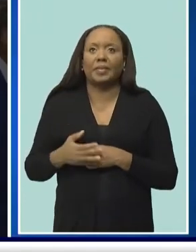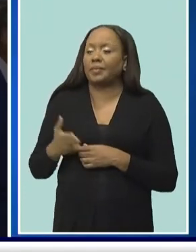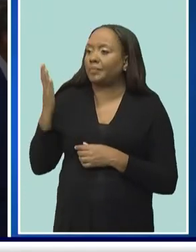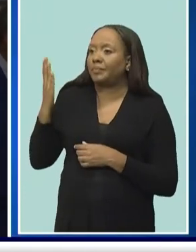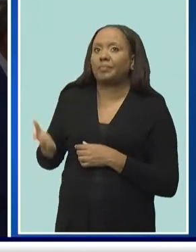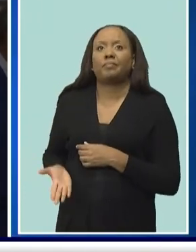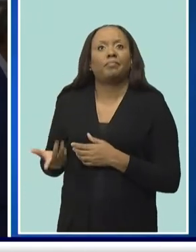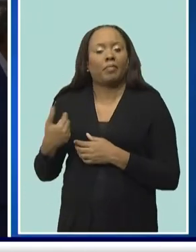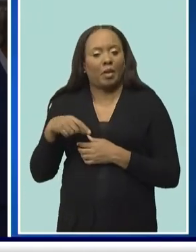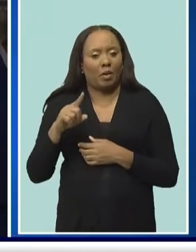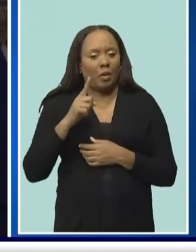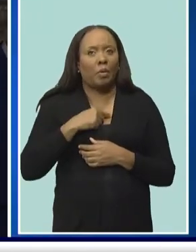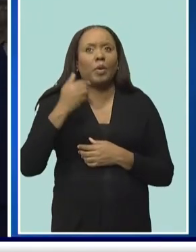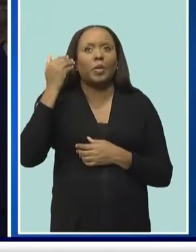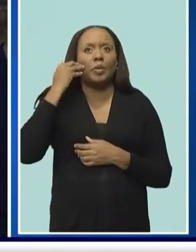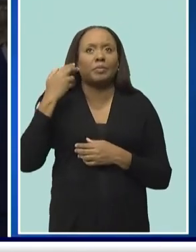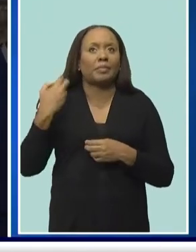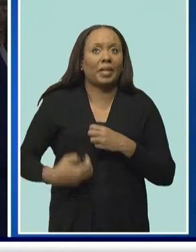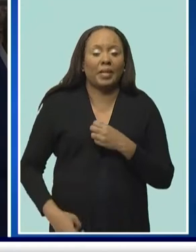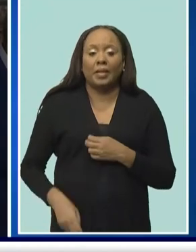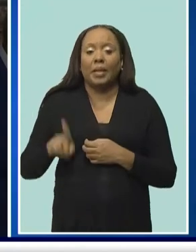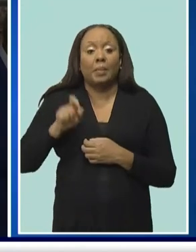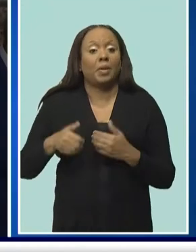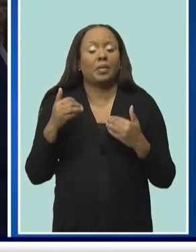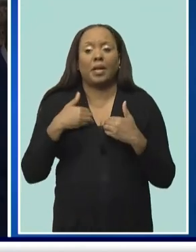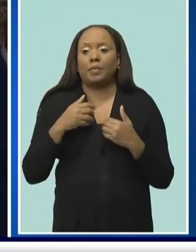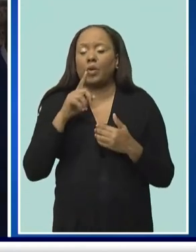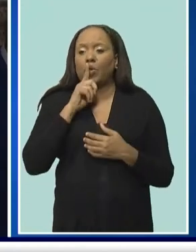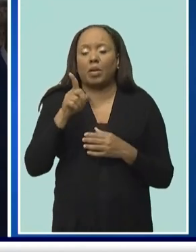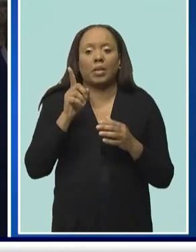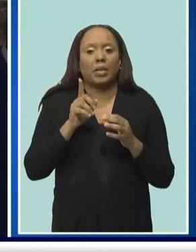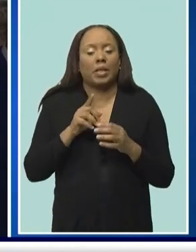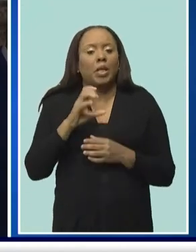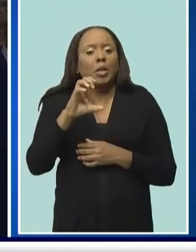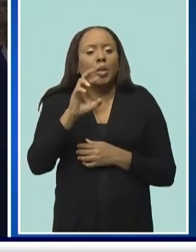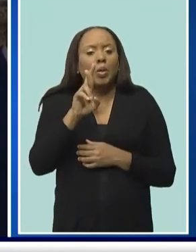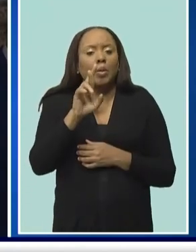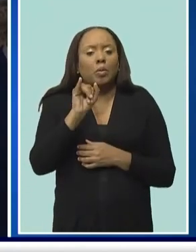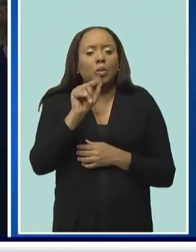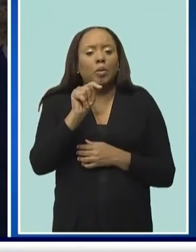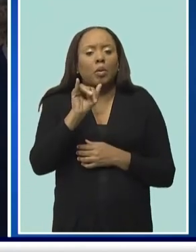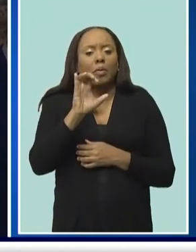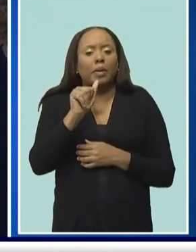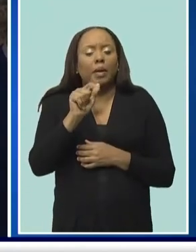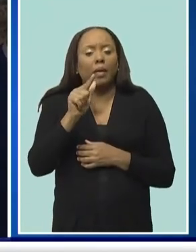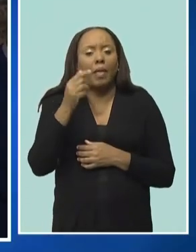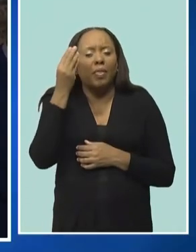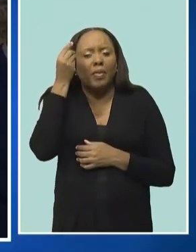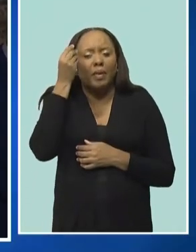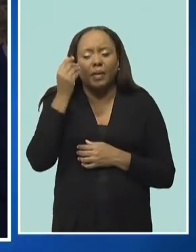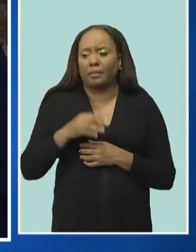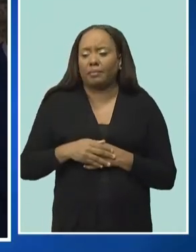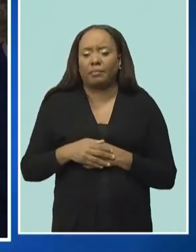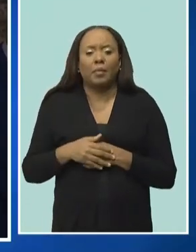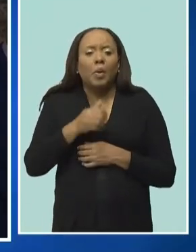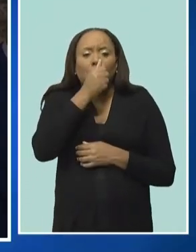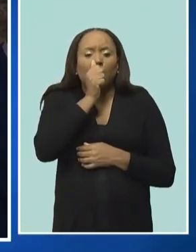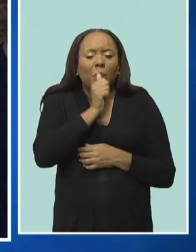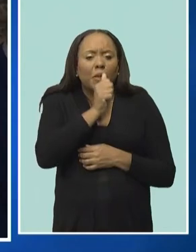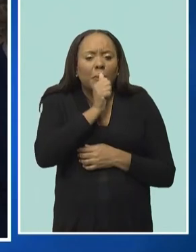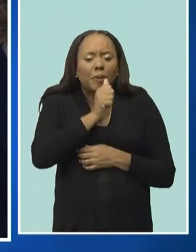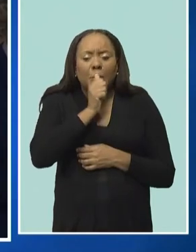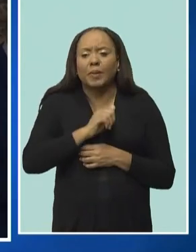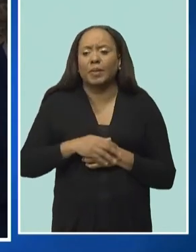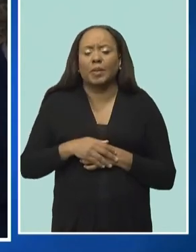as a part of the Duke of Edinburgh that you have to have some critical thinking skills. You have to be able to have a lot of patience with other people as you have to work together with the team.